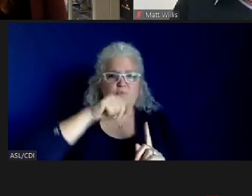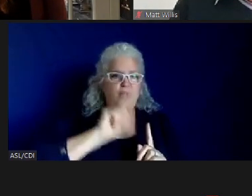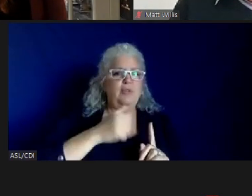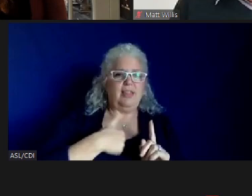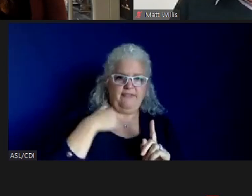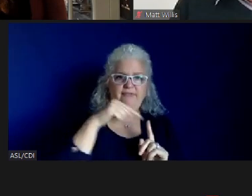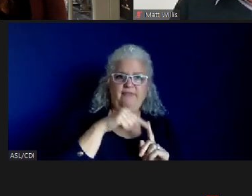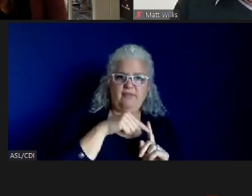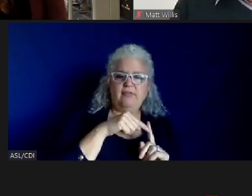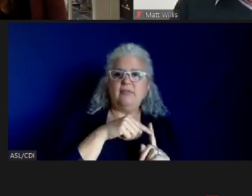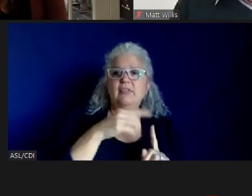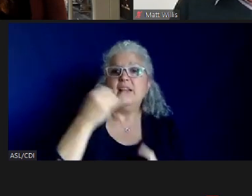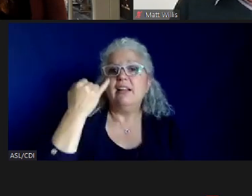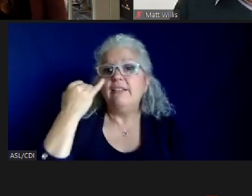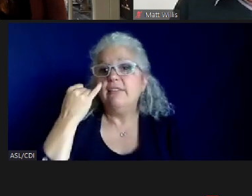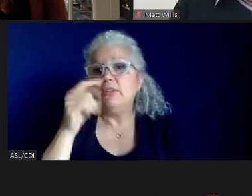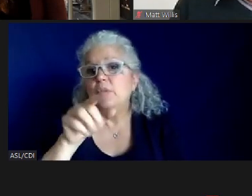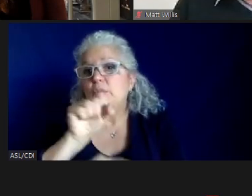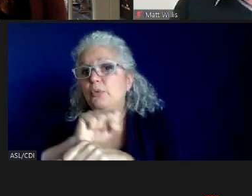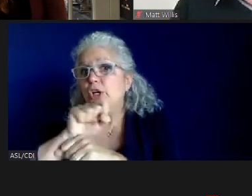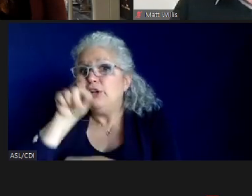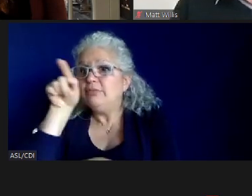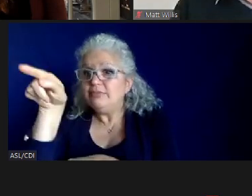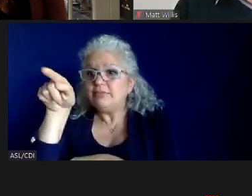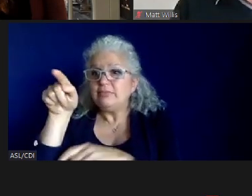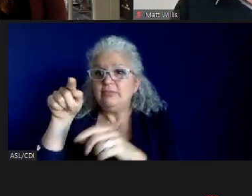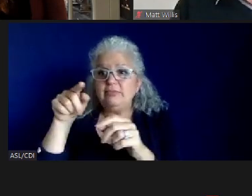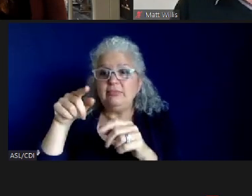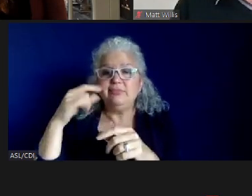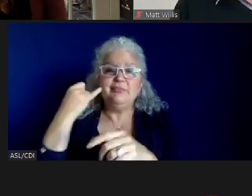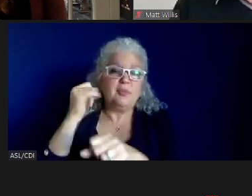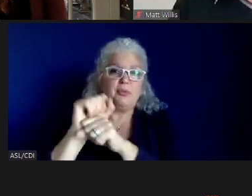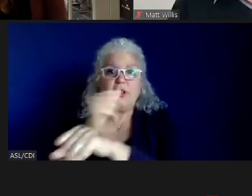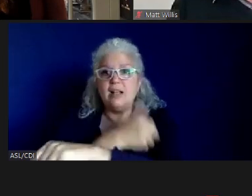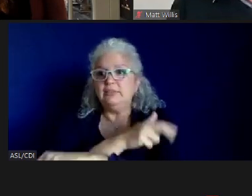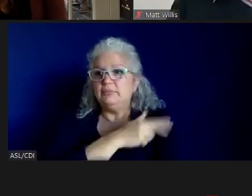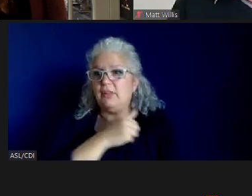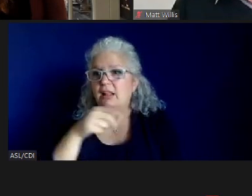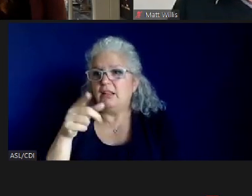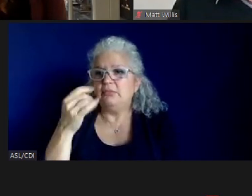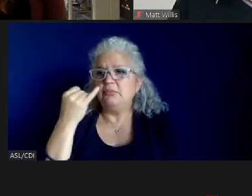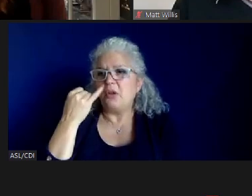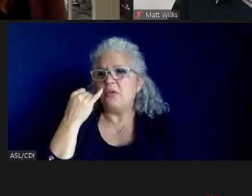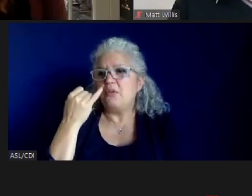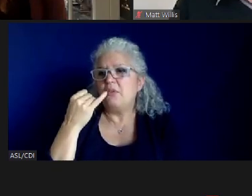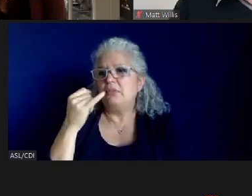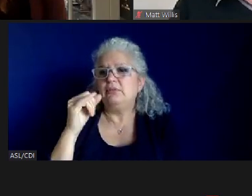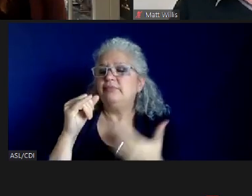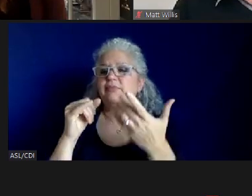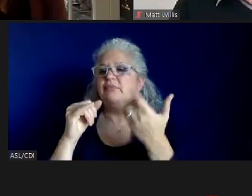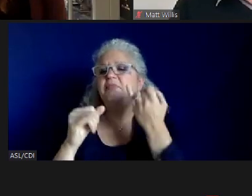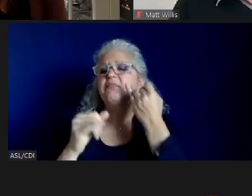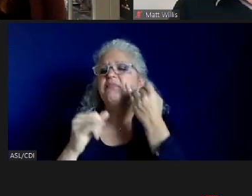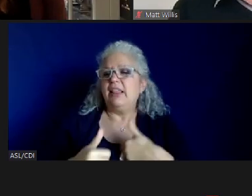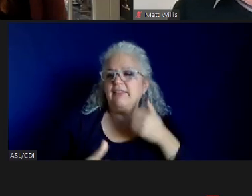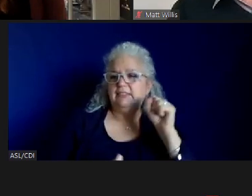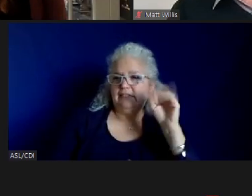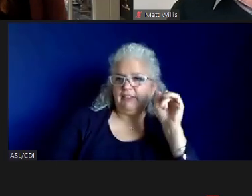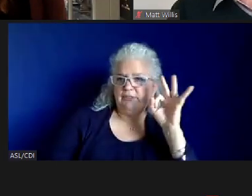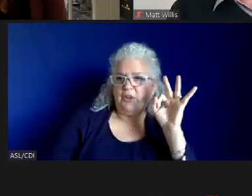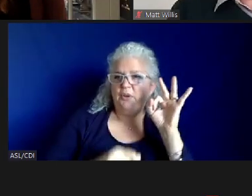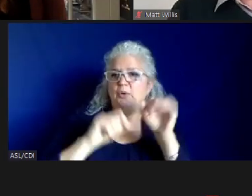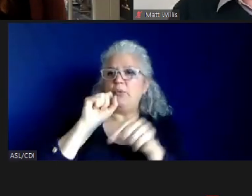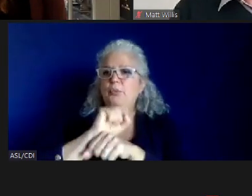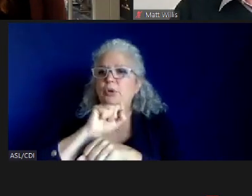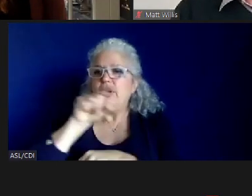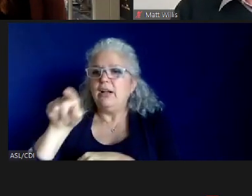right? So for healthcare workers, if, for example, you lived in San Francisco but you're working in Marin County, then it would be the